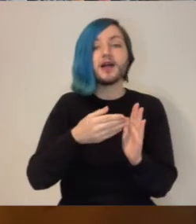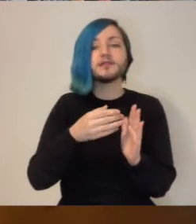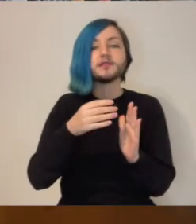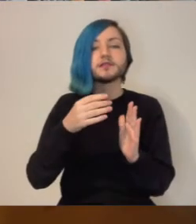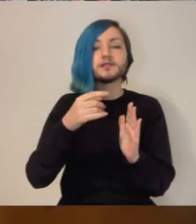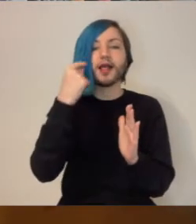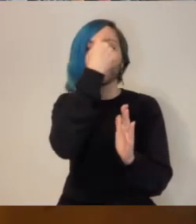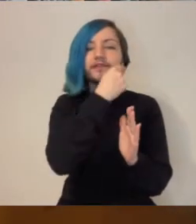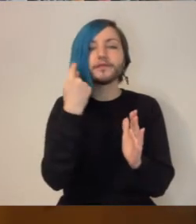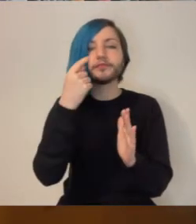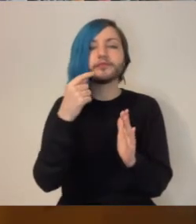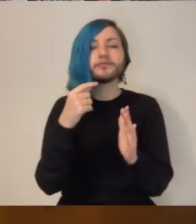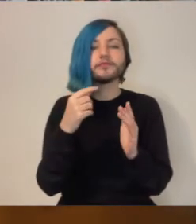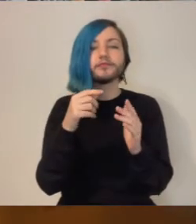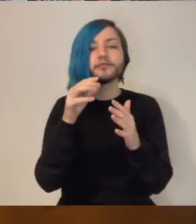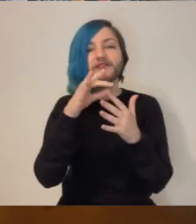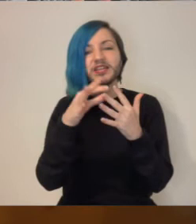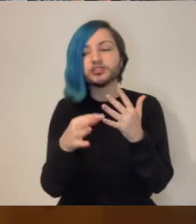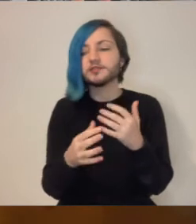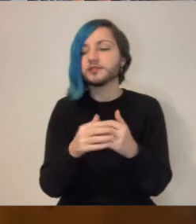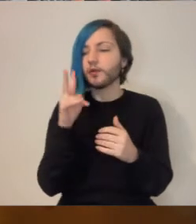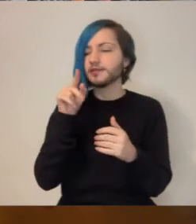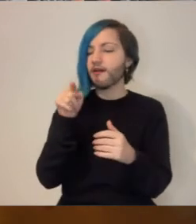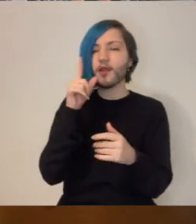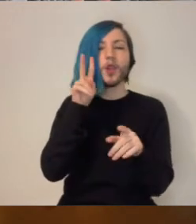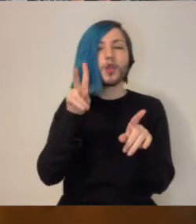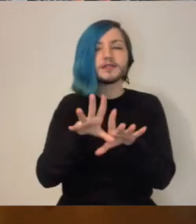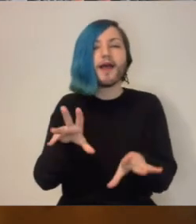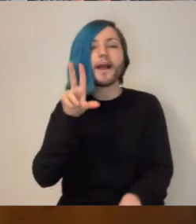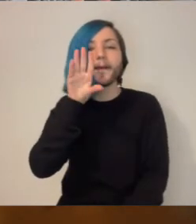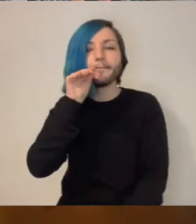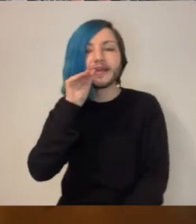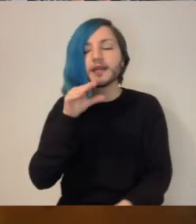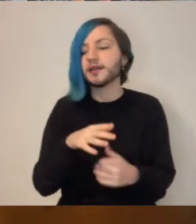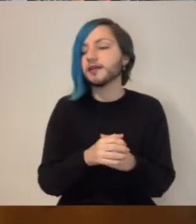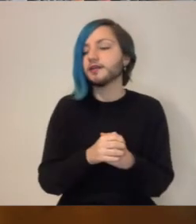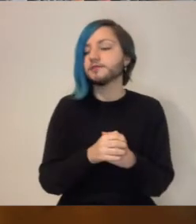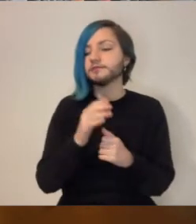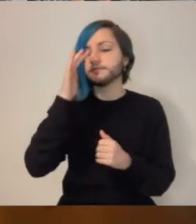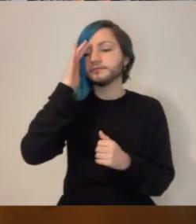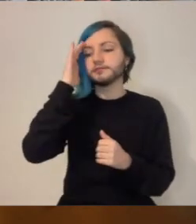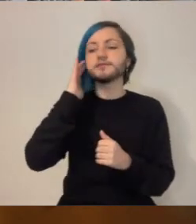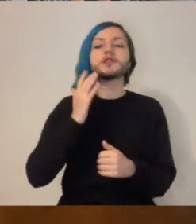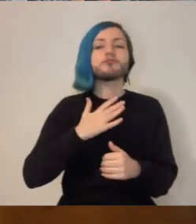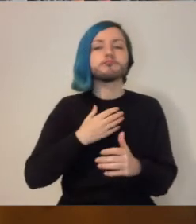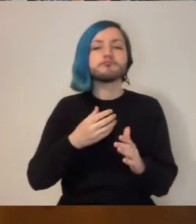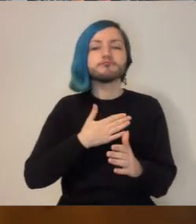going to start kind of picking out features. So here, for example, I can see that could be a little beak. So I like to draw sort of